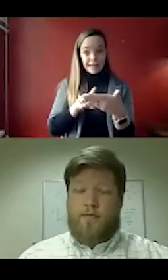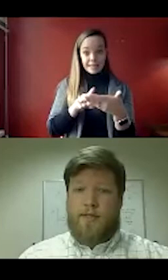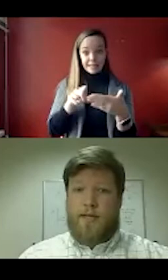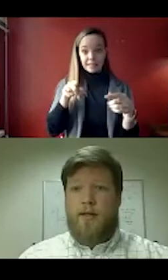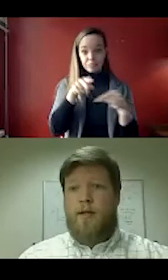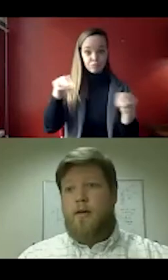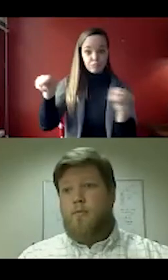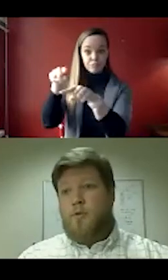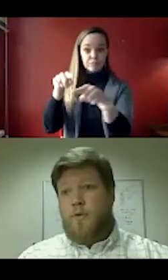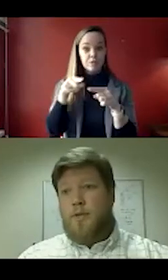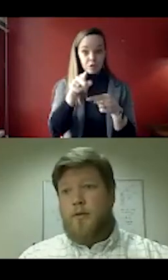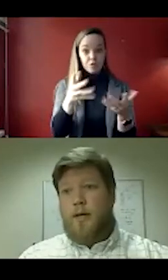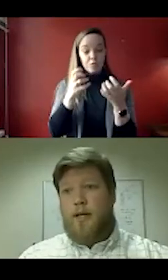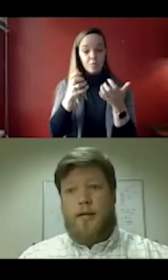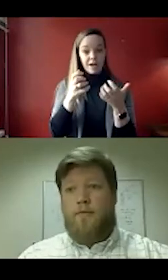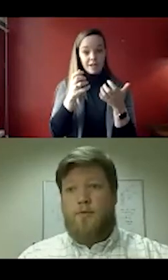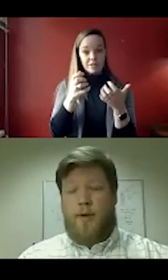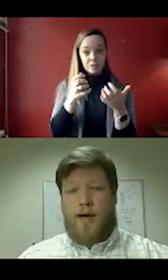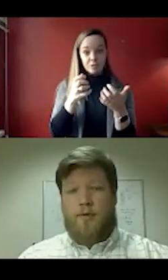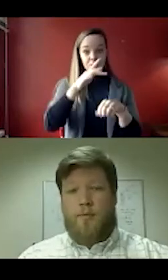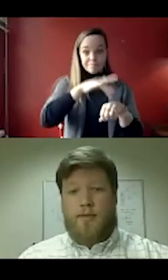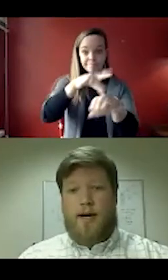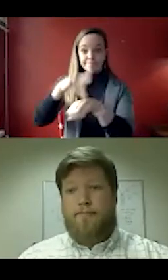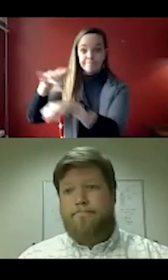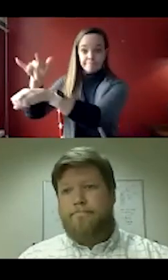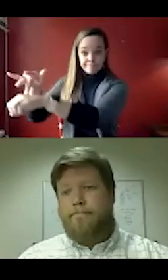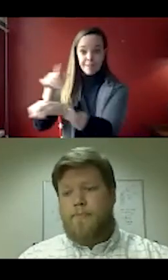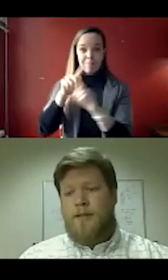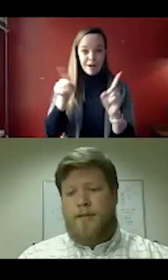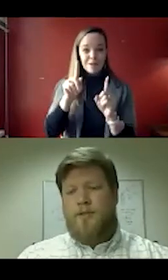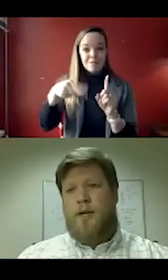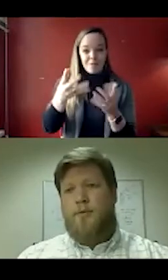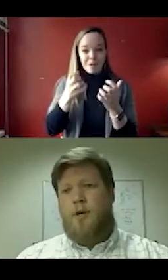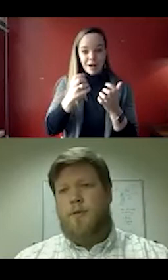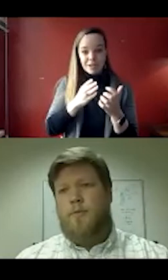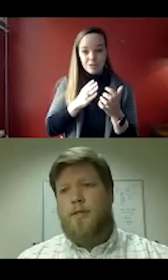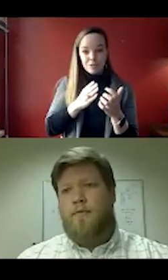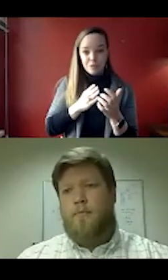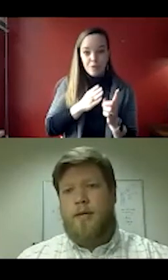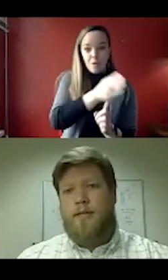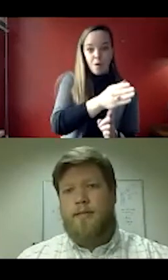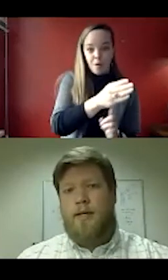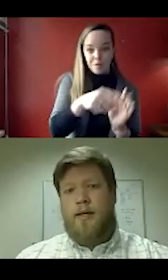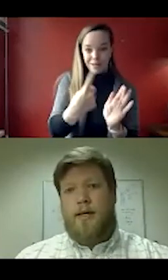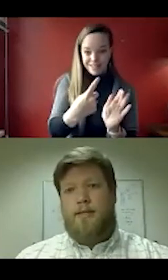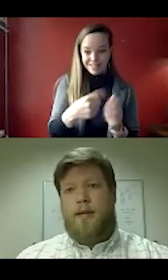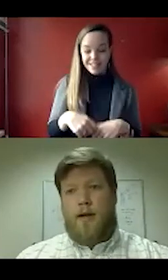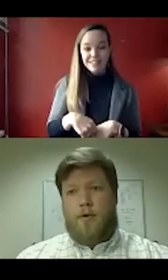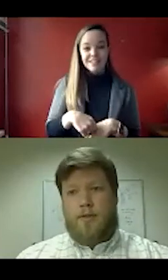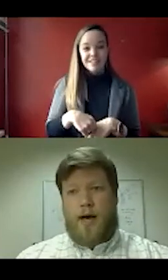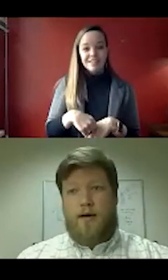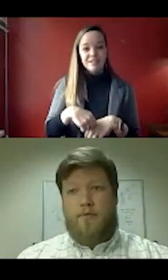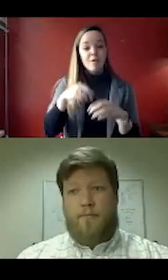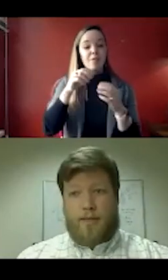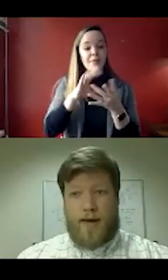want to visit, traversing any individual path only one time. And the message that I was hoping that we could take from this is that